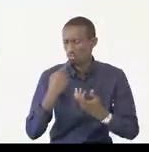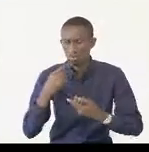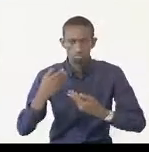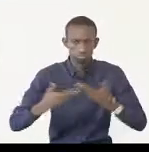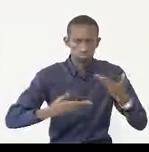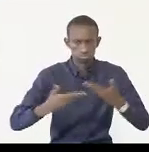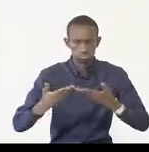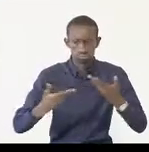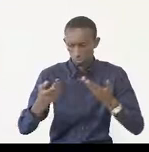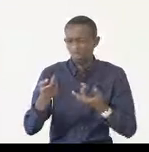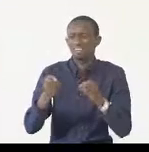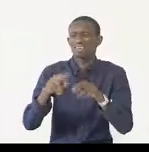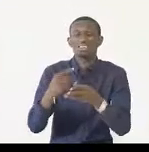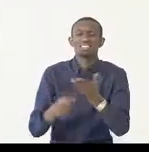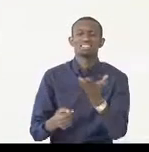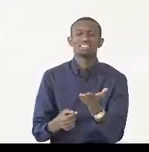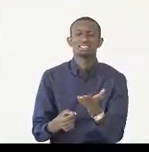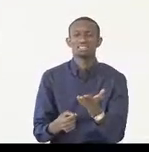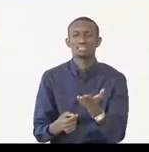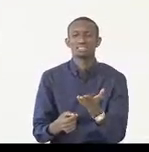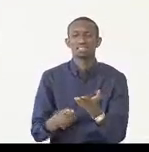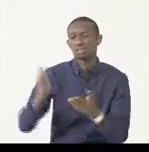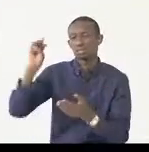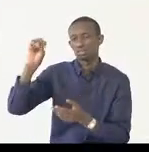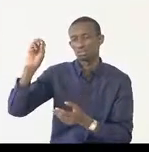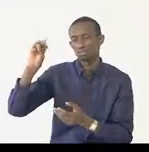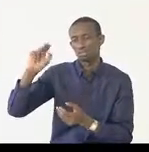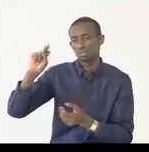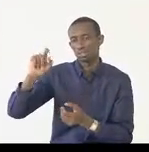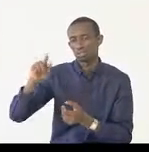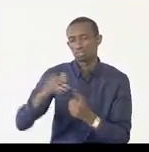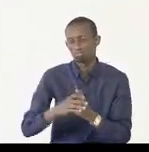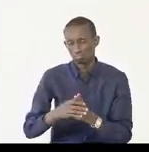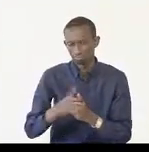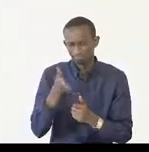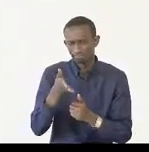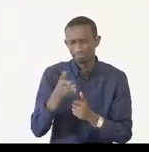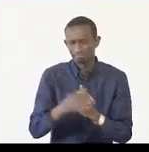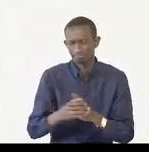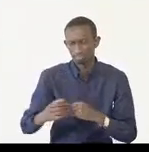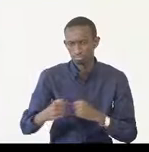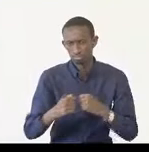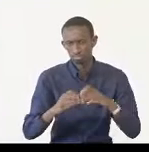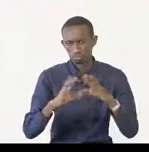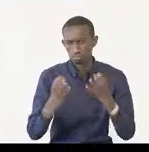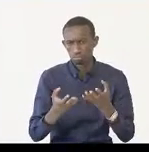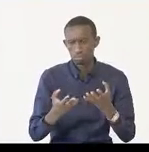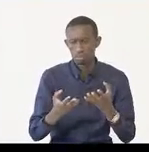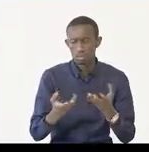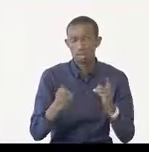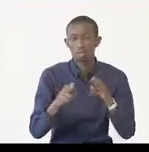what is going now to be the momentum along the x-axis, what will be